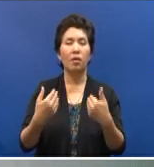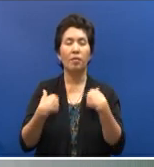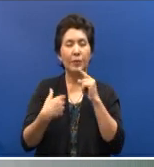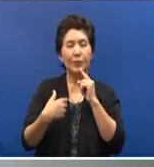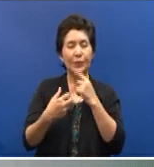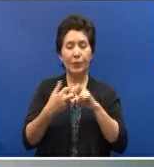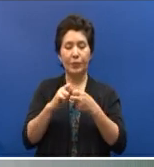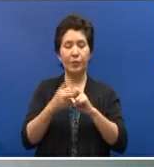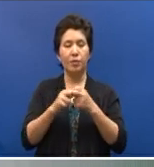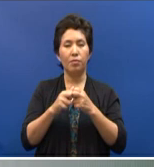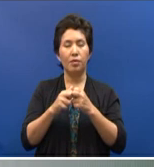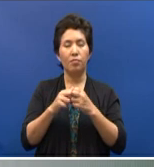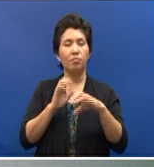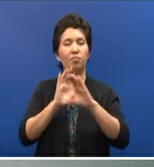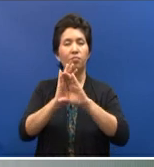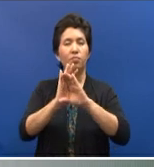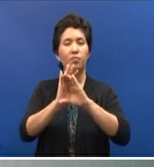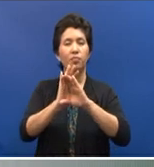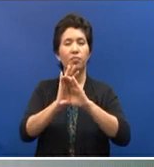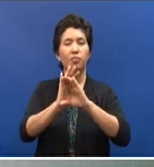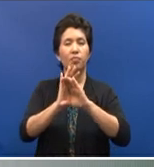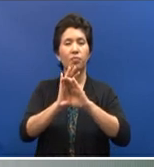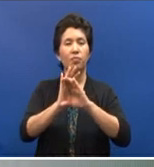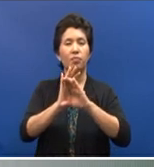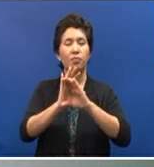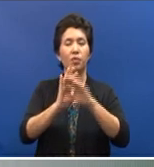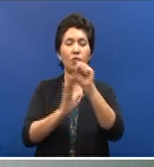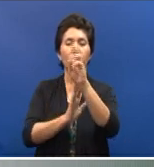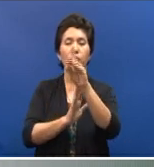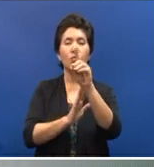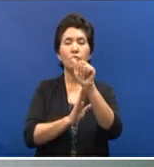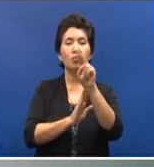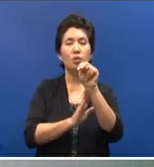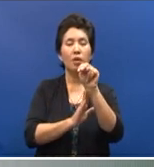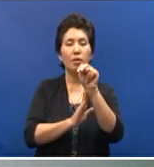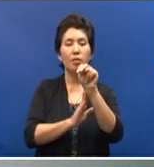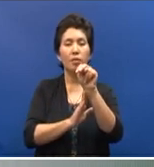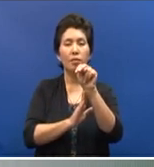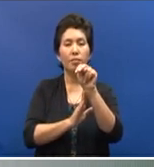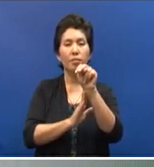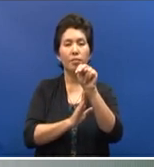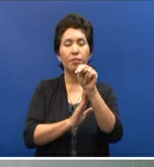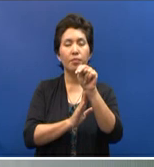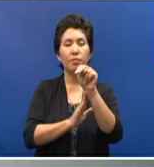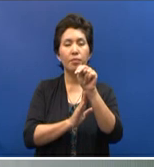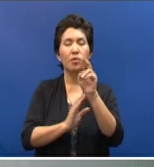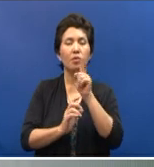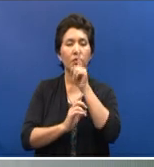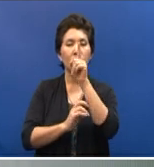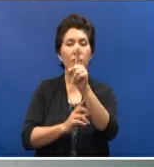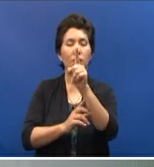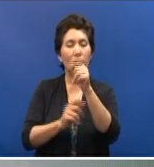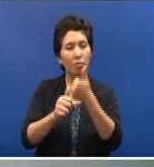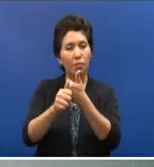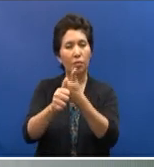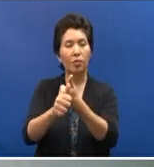serious conflicts. Okay, for example, the NU of the African Sudan. Okay, whereby they will refer to